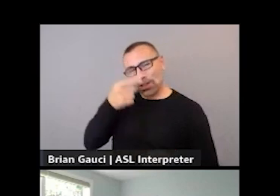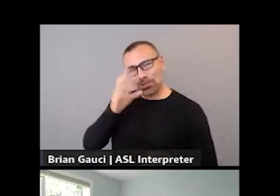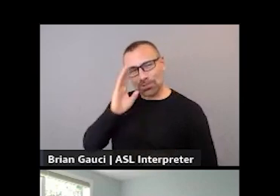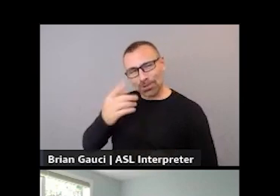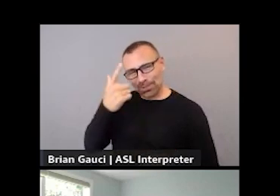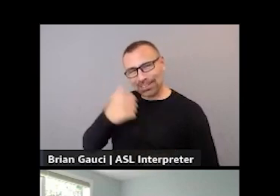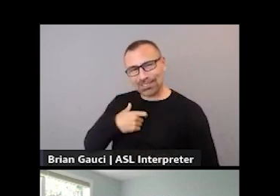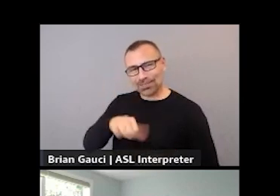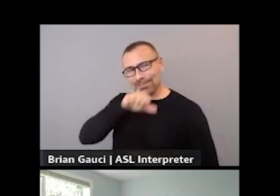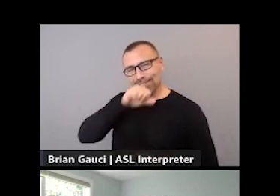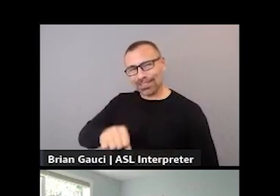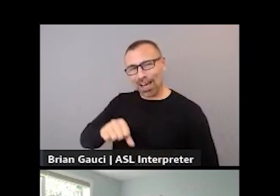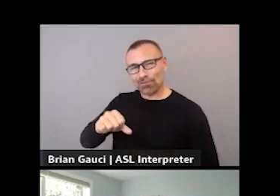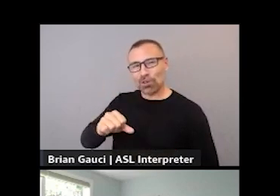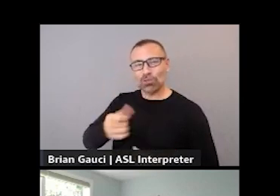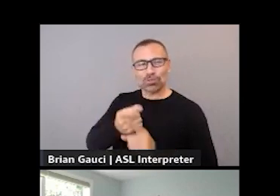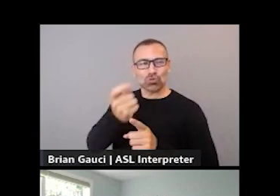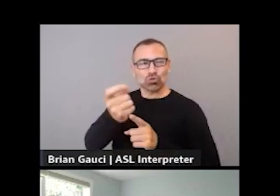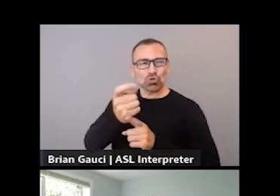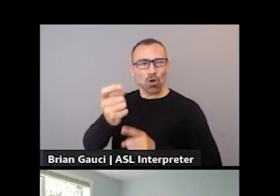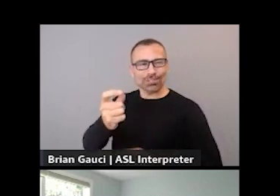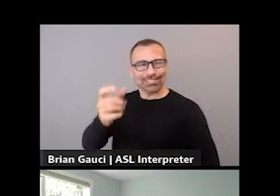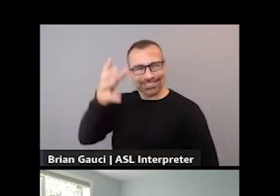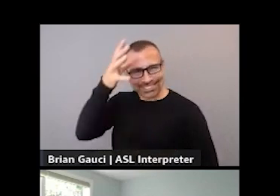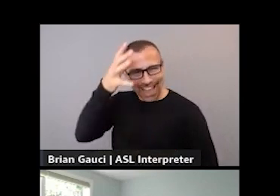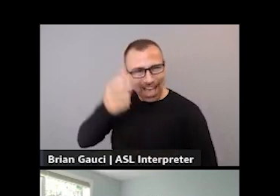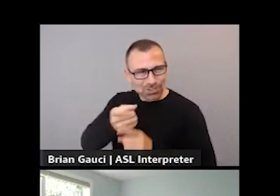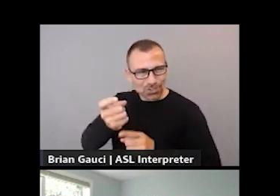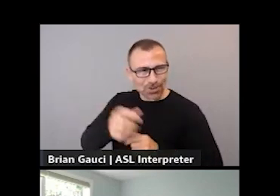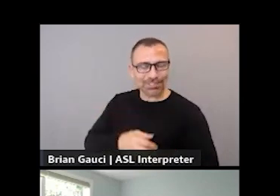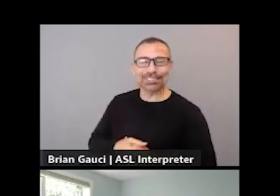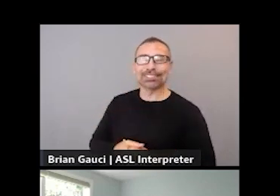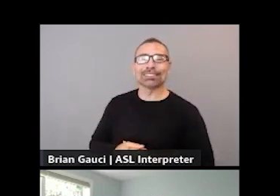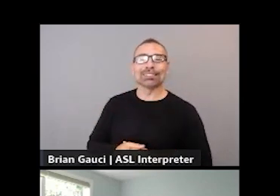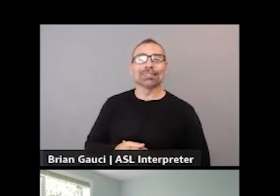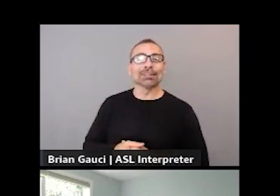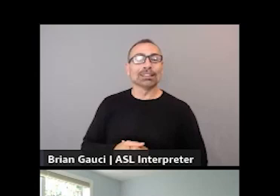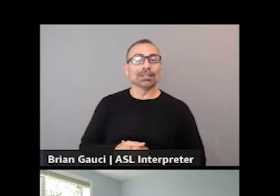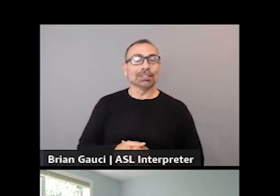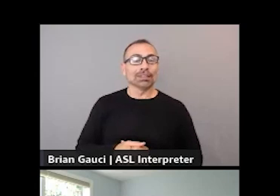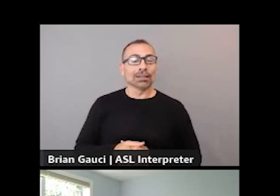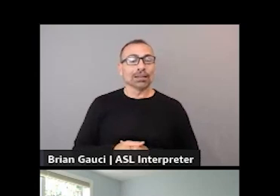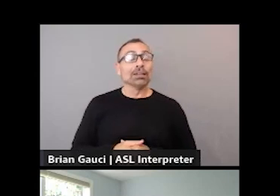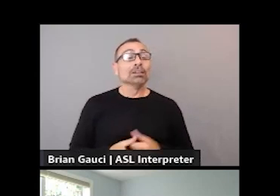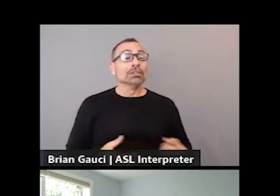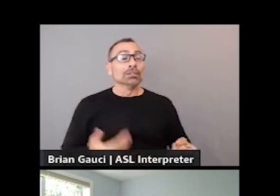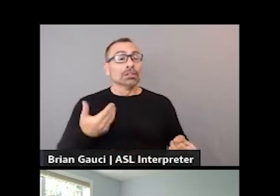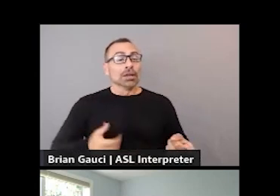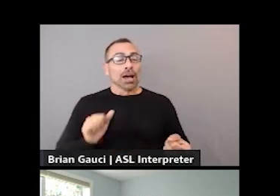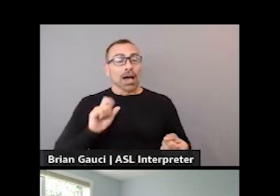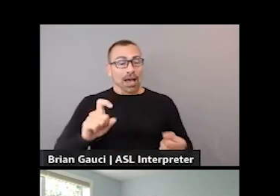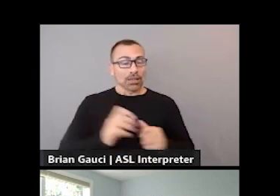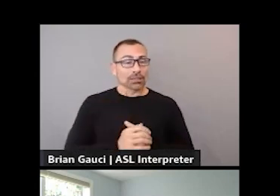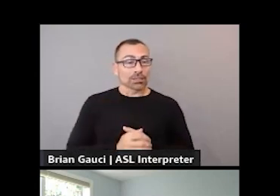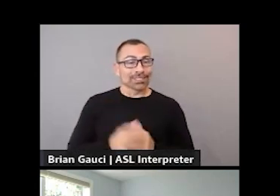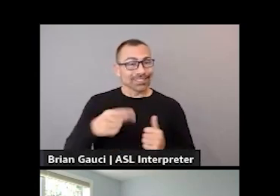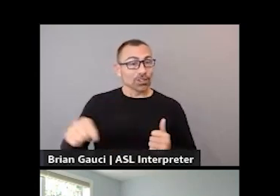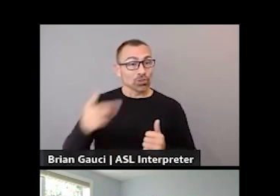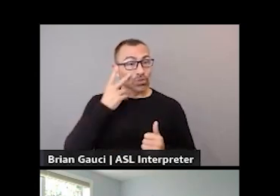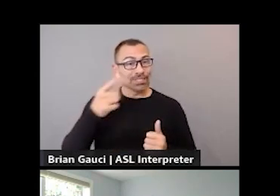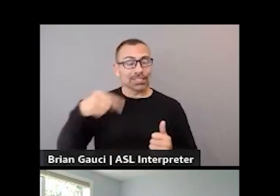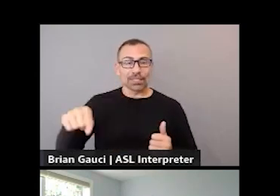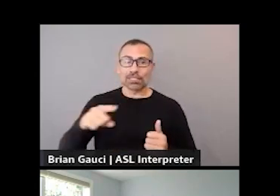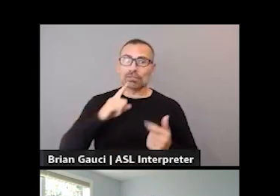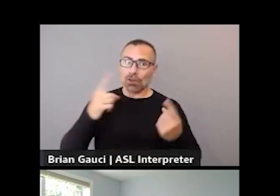again, like we're talking about interactivity, we see this sort of thing is really, really effective in live latency applications